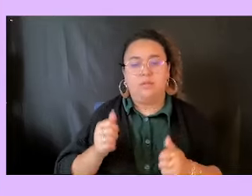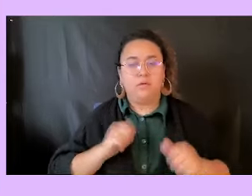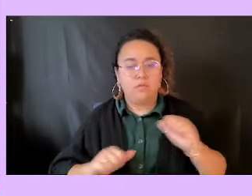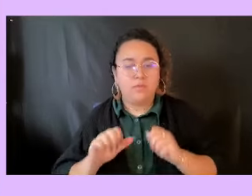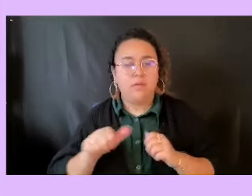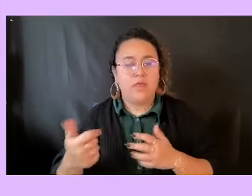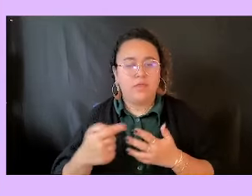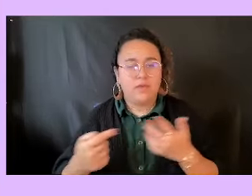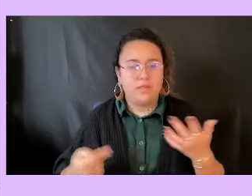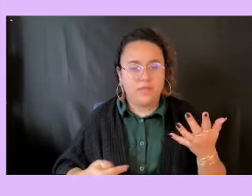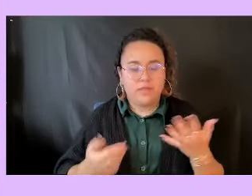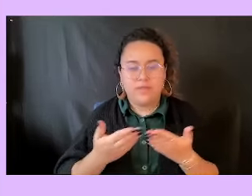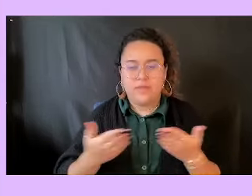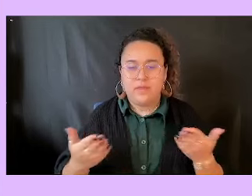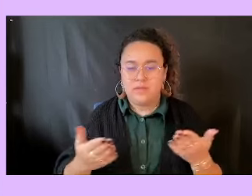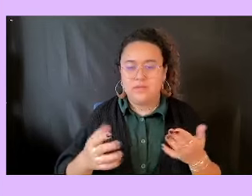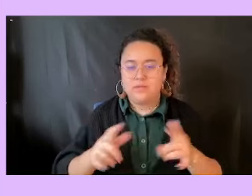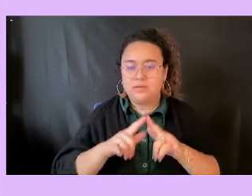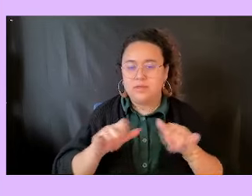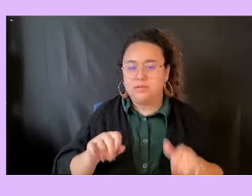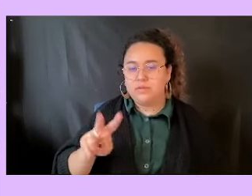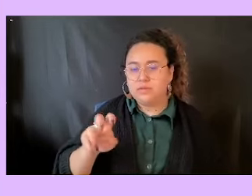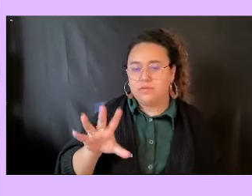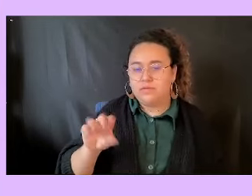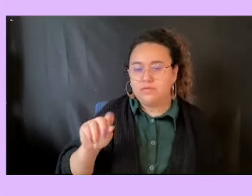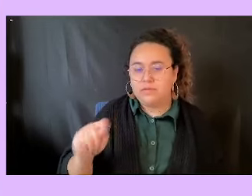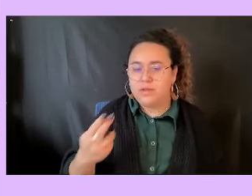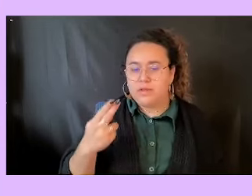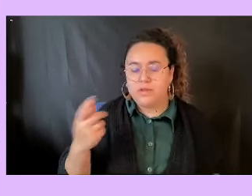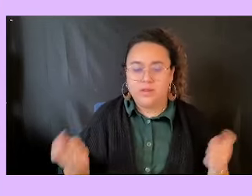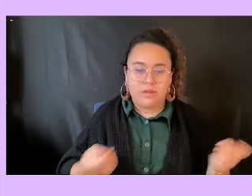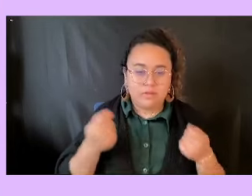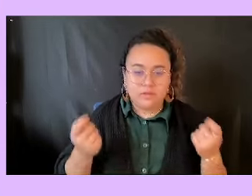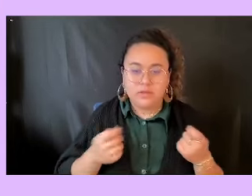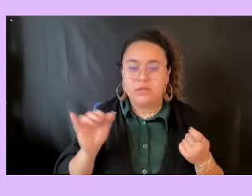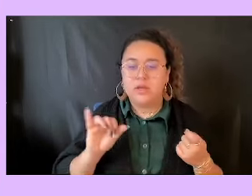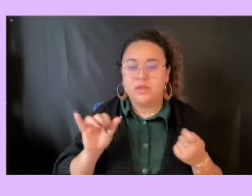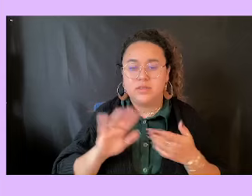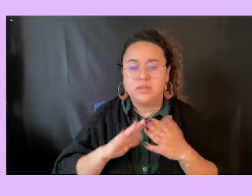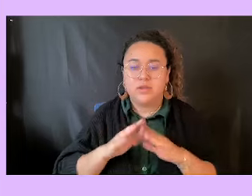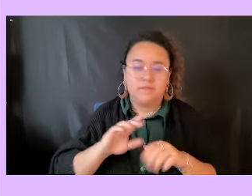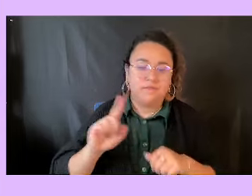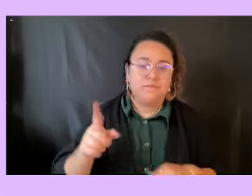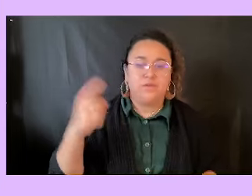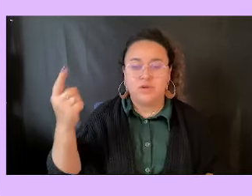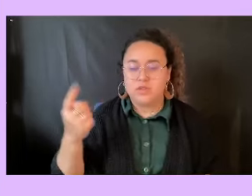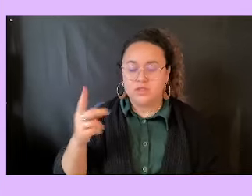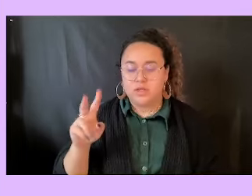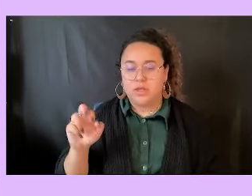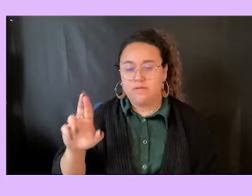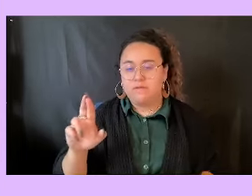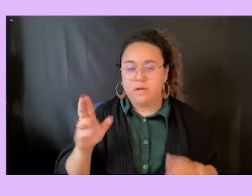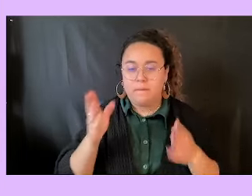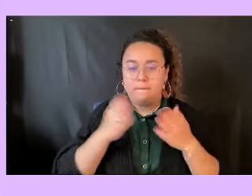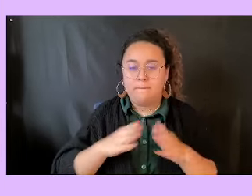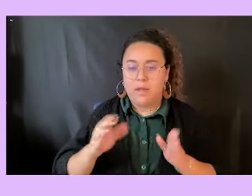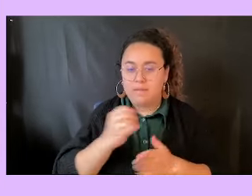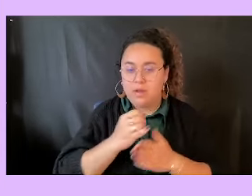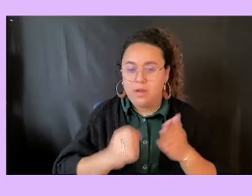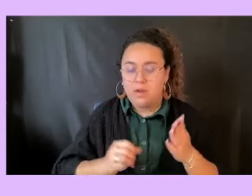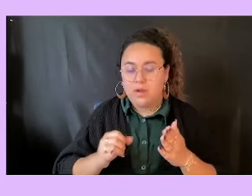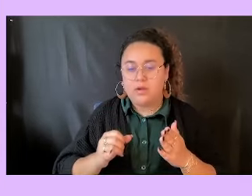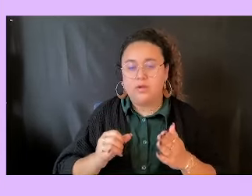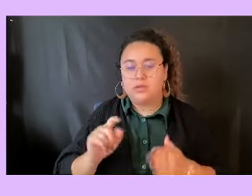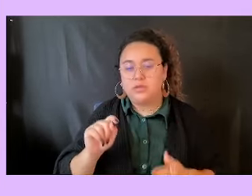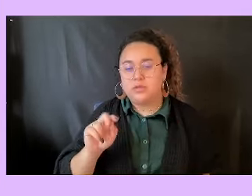the 250th, yeah. Right? And the city's first public art triennial is going to